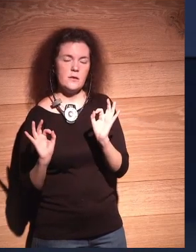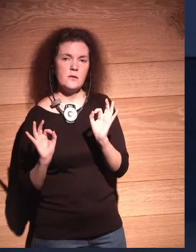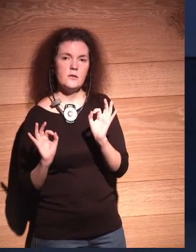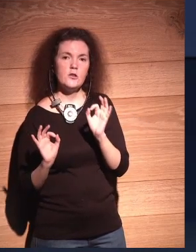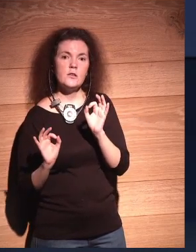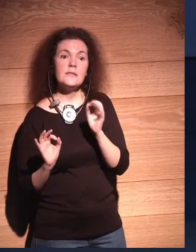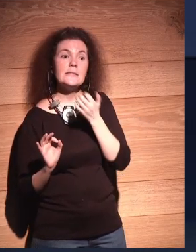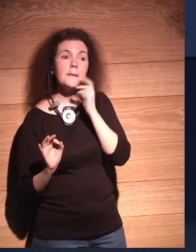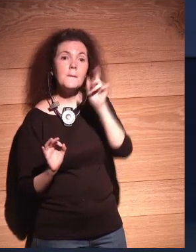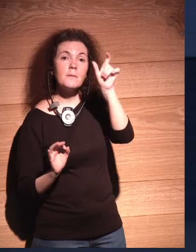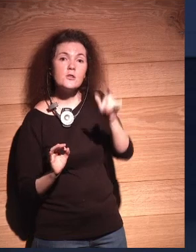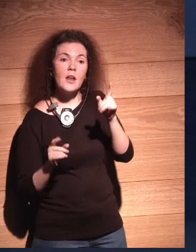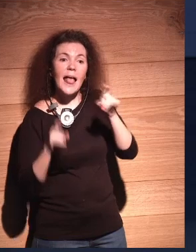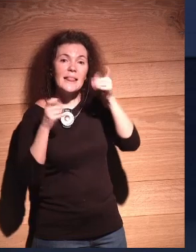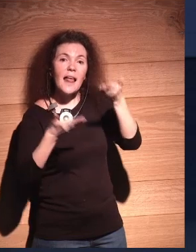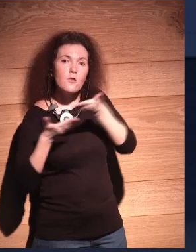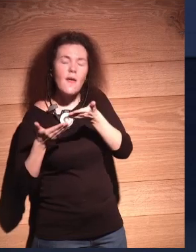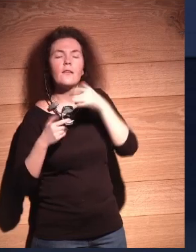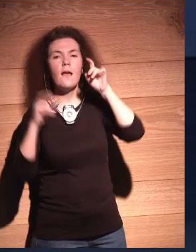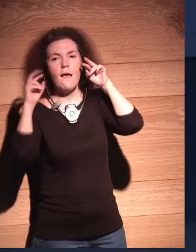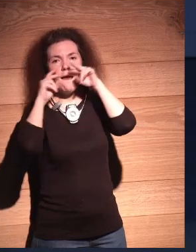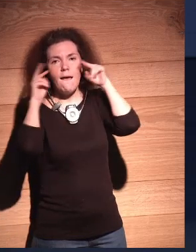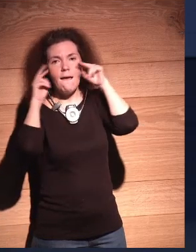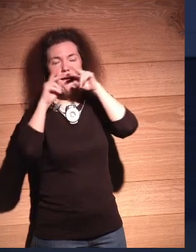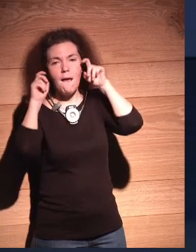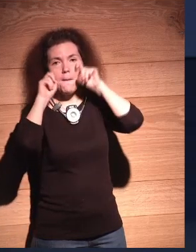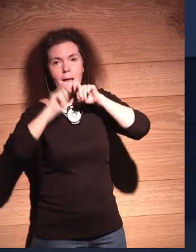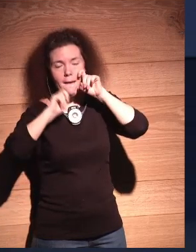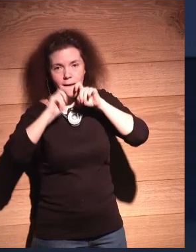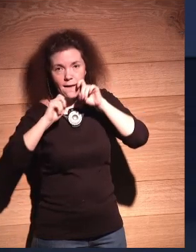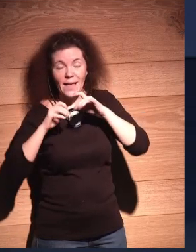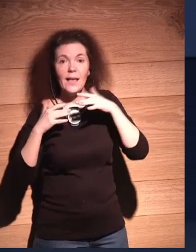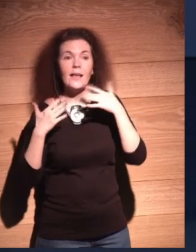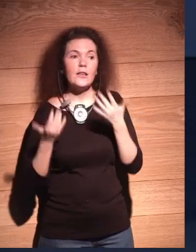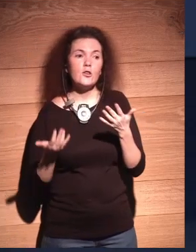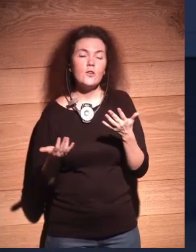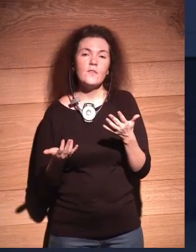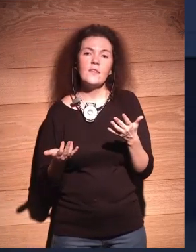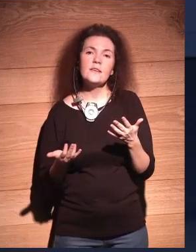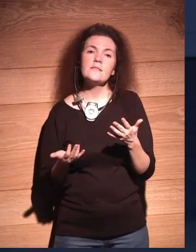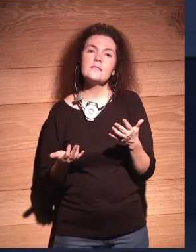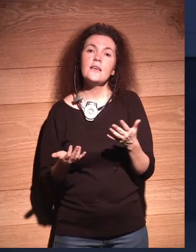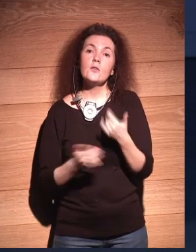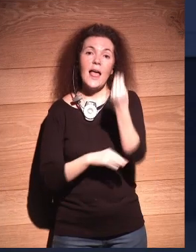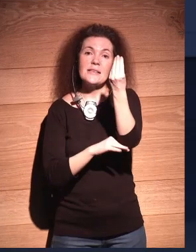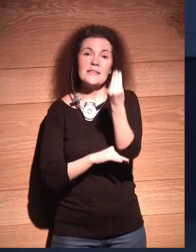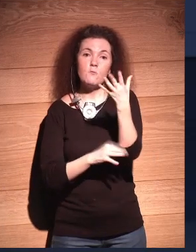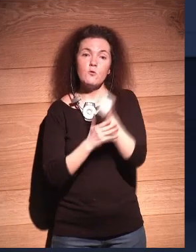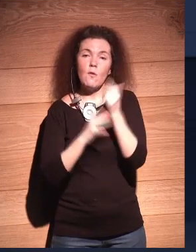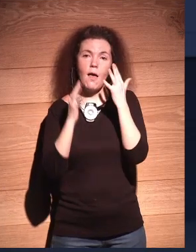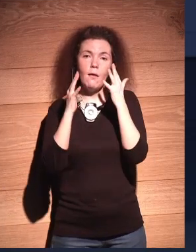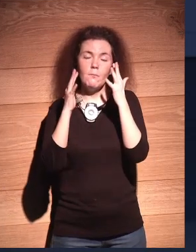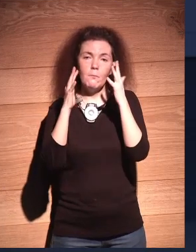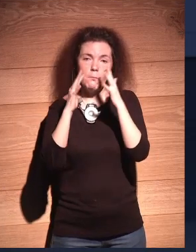cry. So this whole film statue went like this once in a while, because it was really...